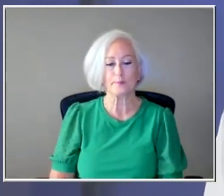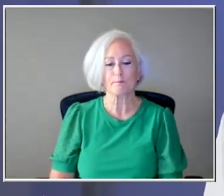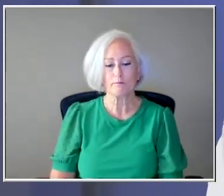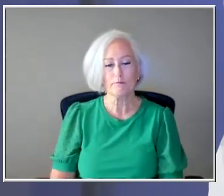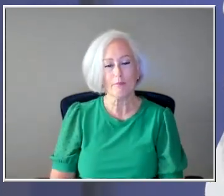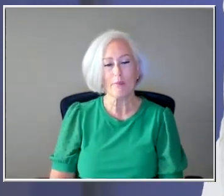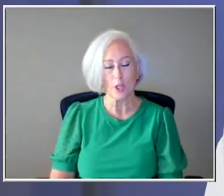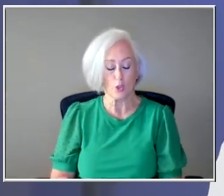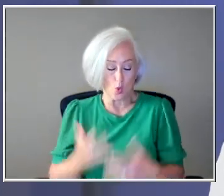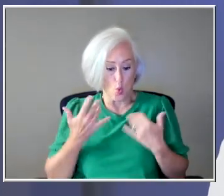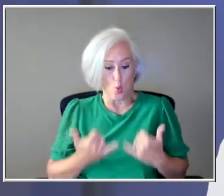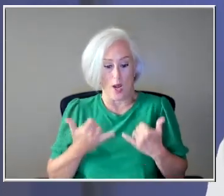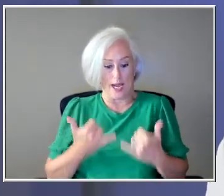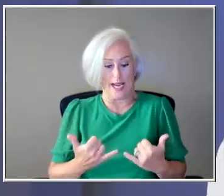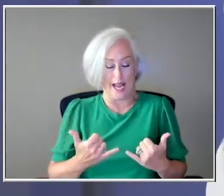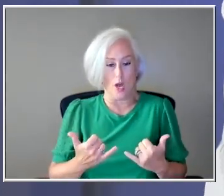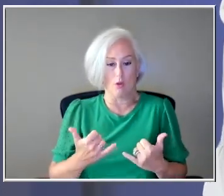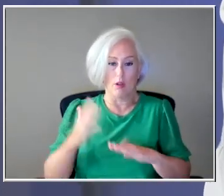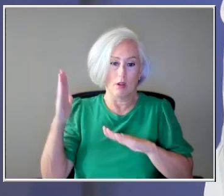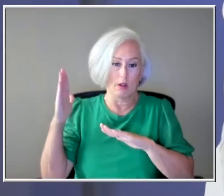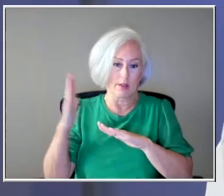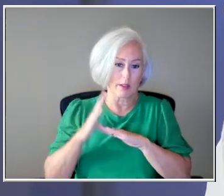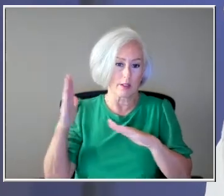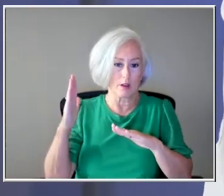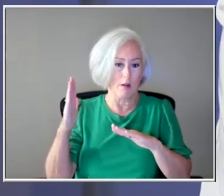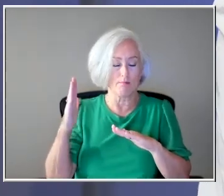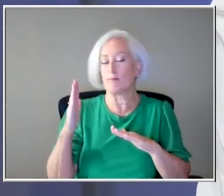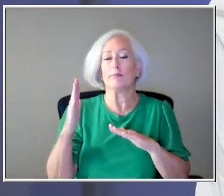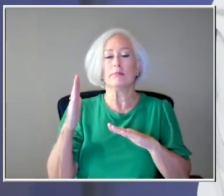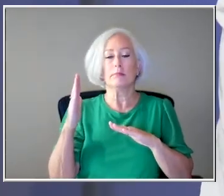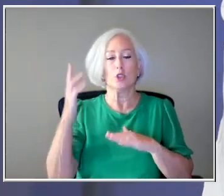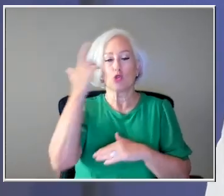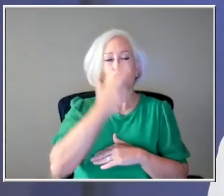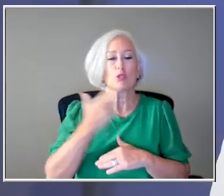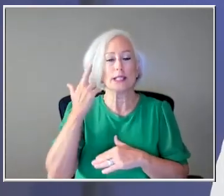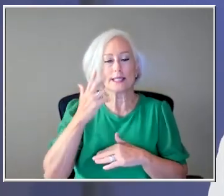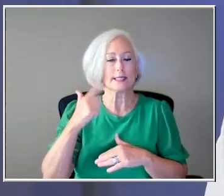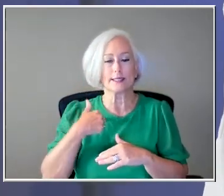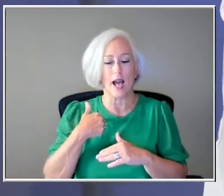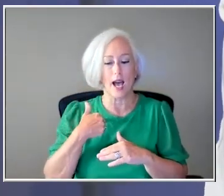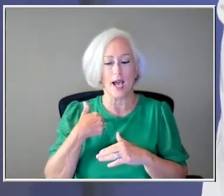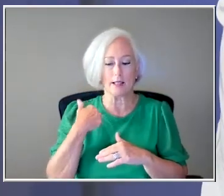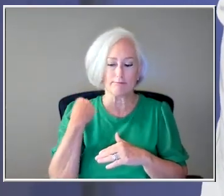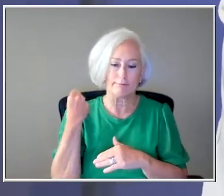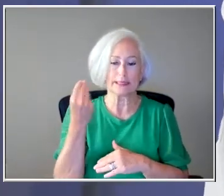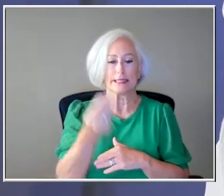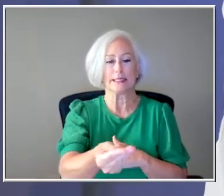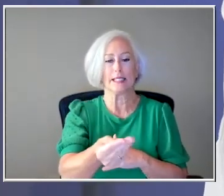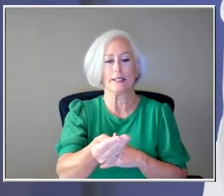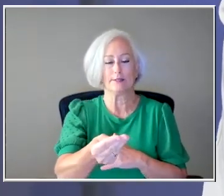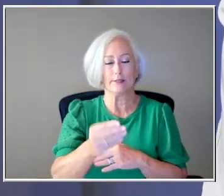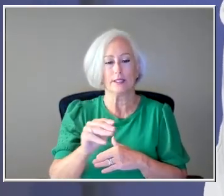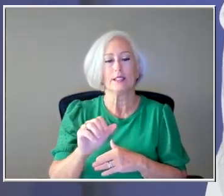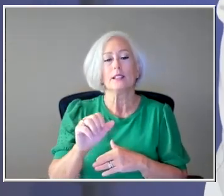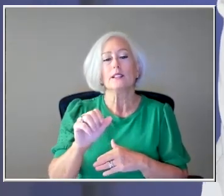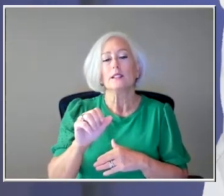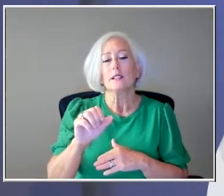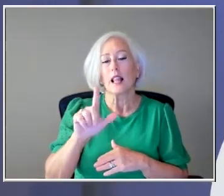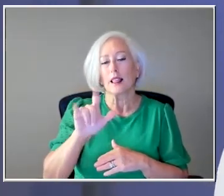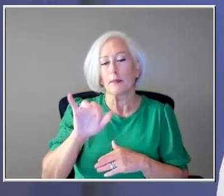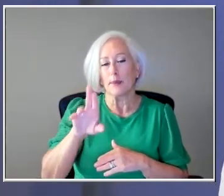now, probably the #1 reason why I'm prescribing lipid-lowering therapy